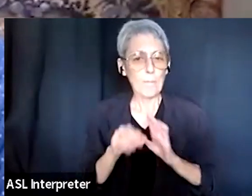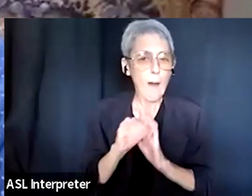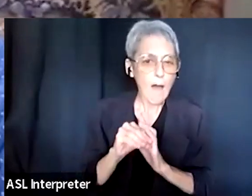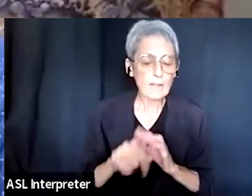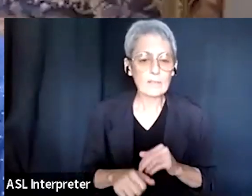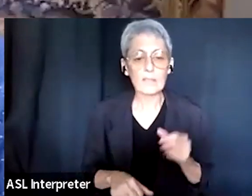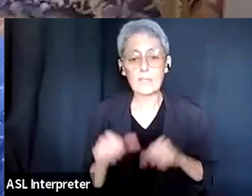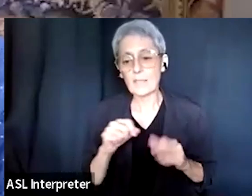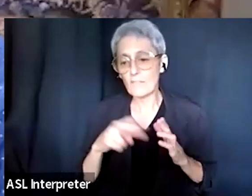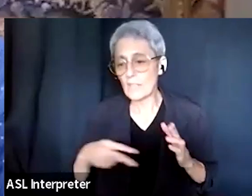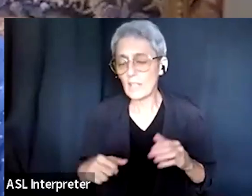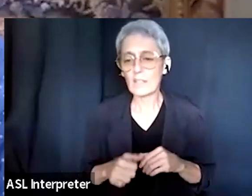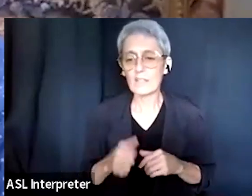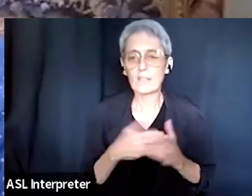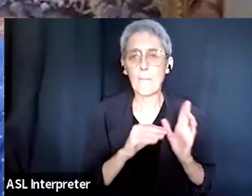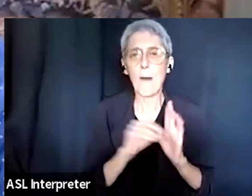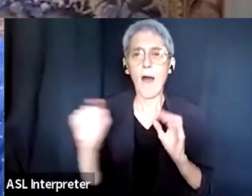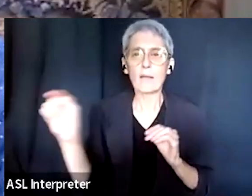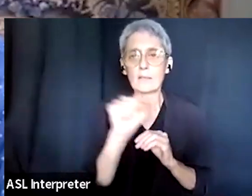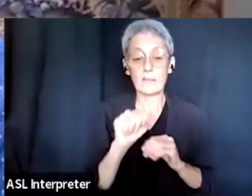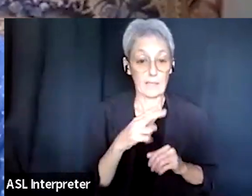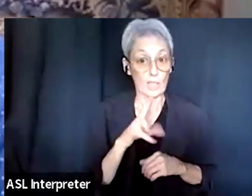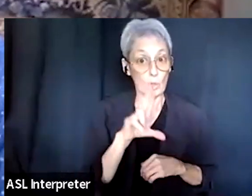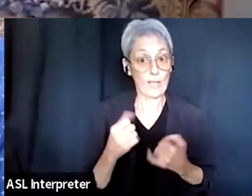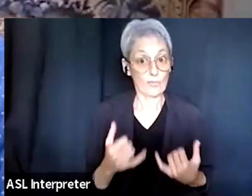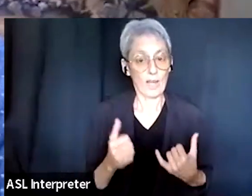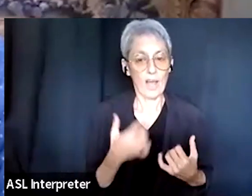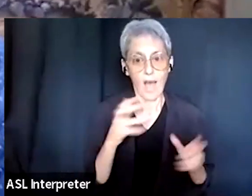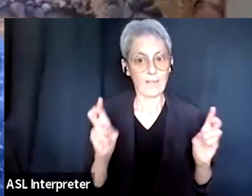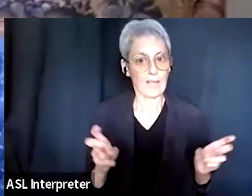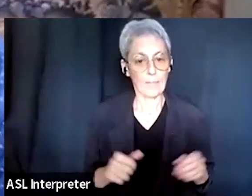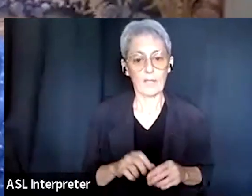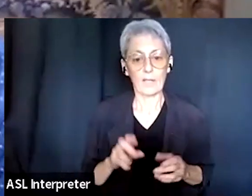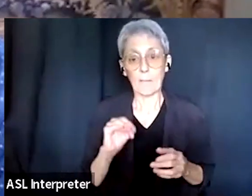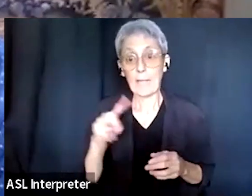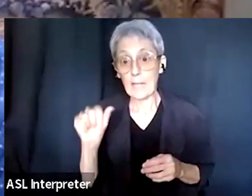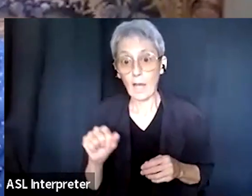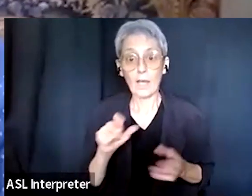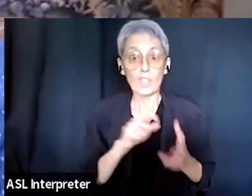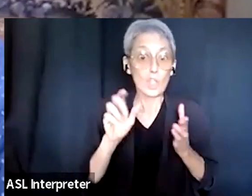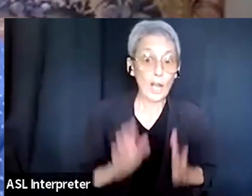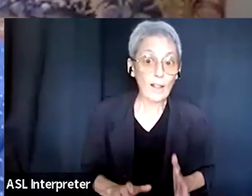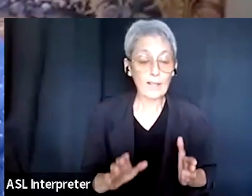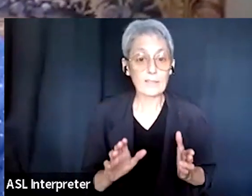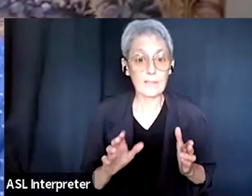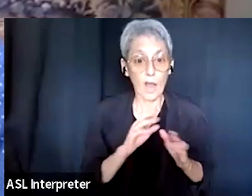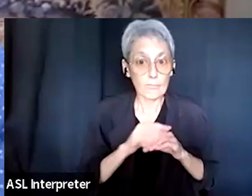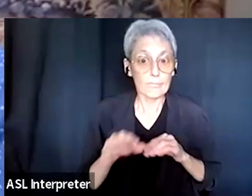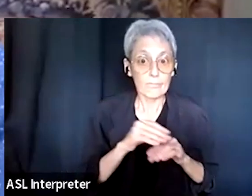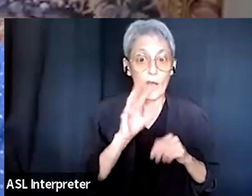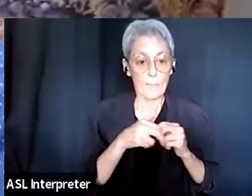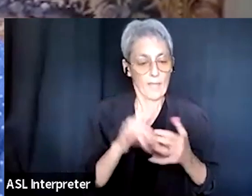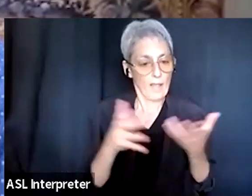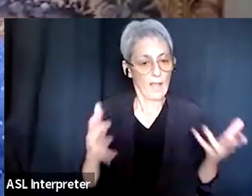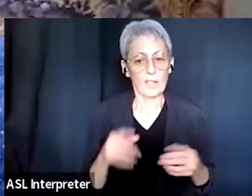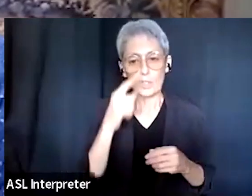a hot topic in the US. The media is driving it. Journalists are driving it. Can you speak from a researcher perspective around some of